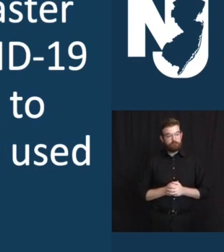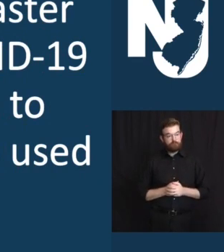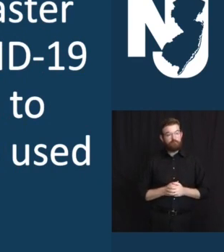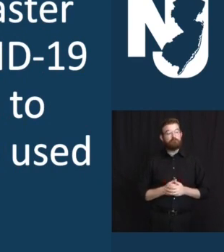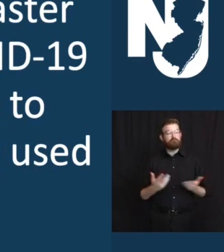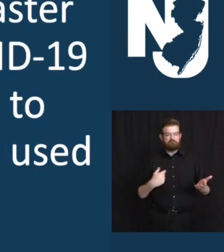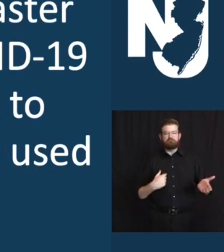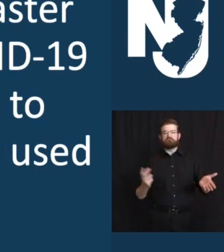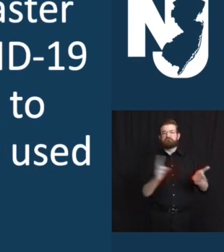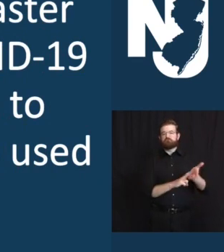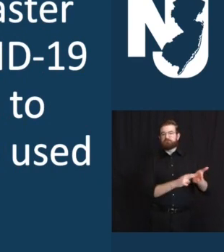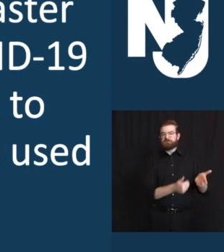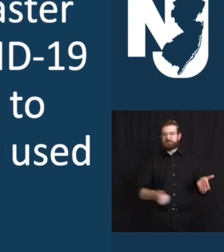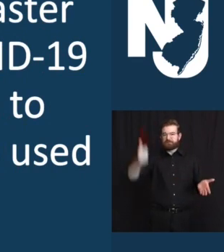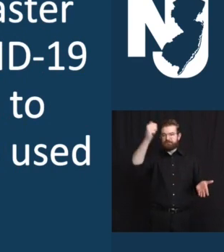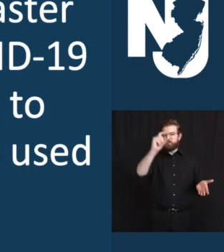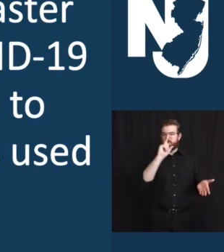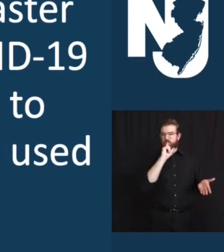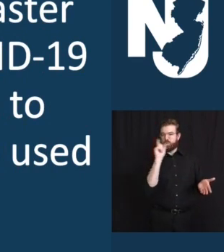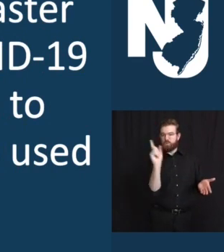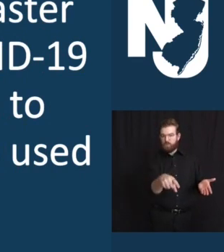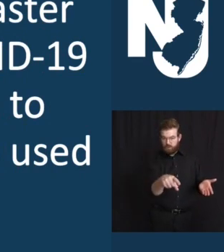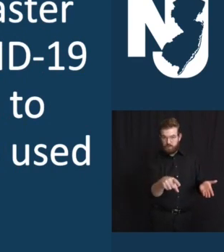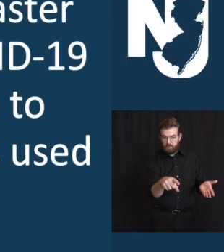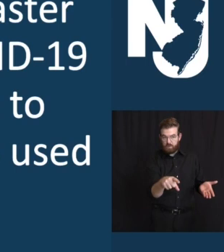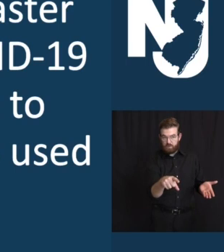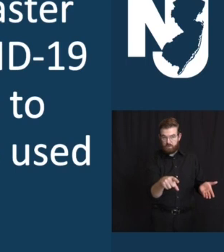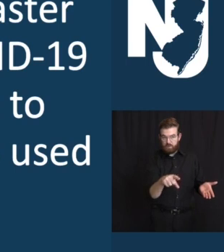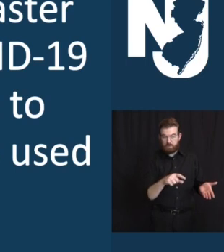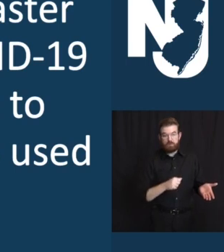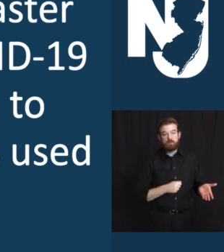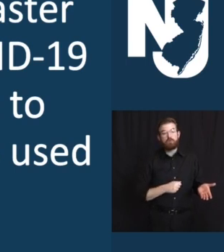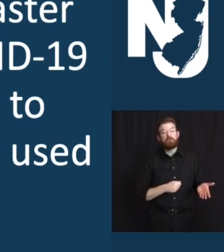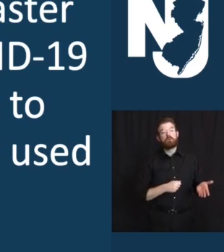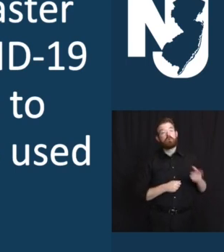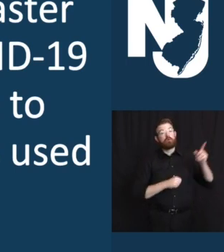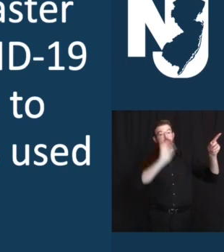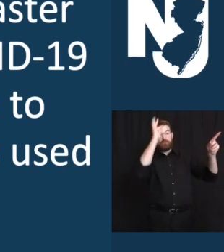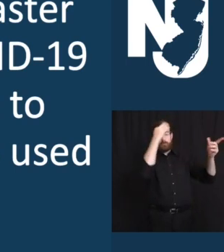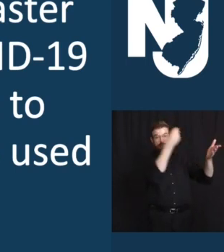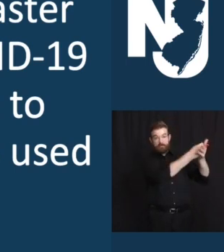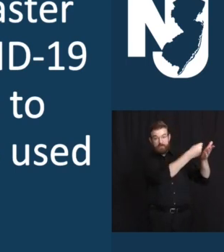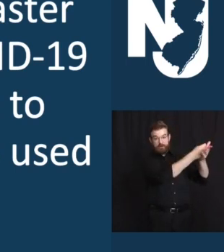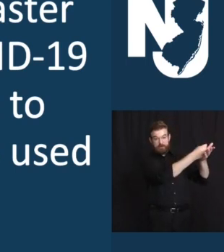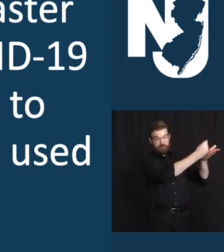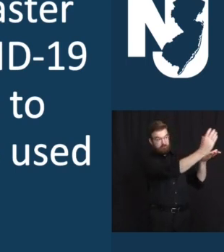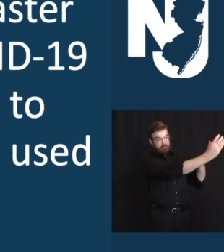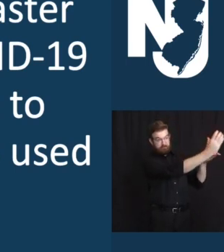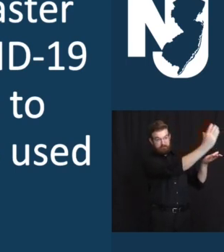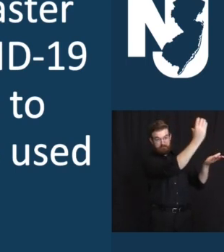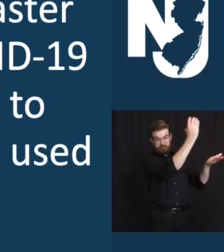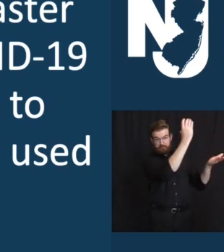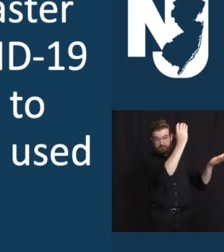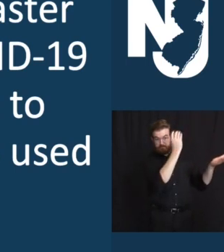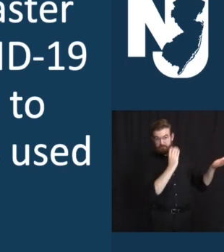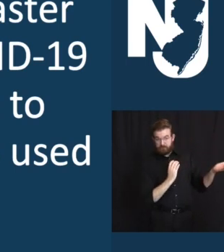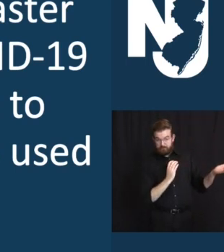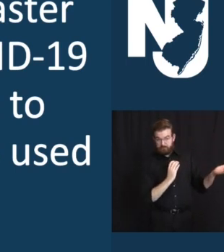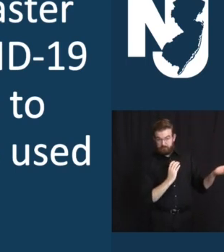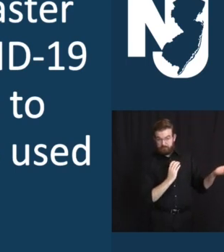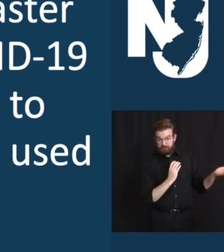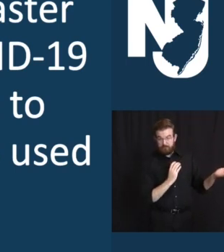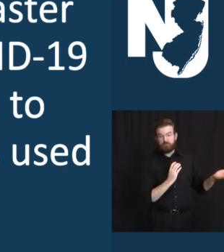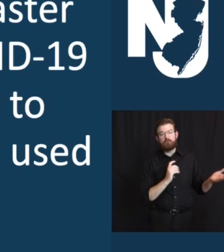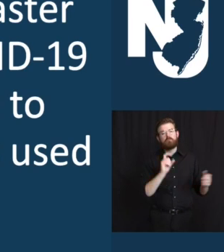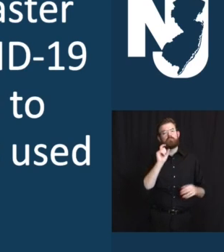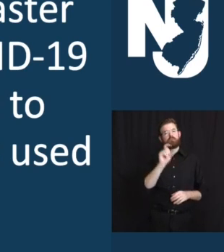receiving will be spent expeditiously, properly, and transparently. I am creating within my office